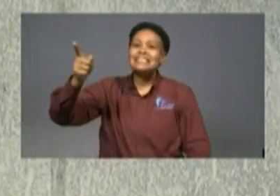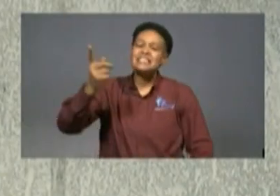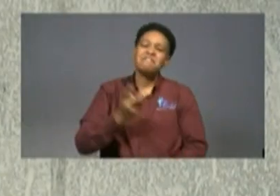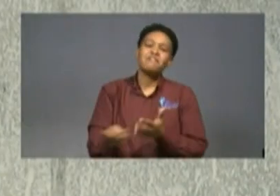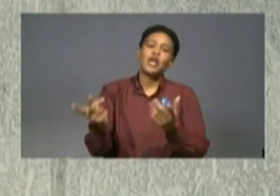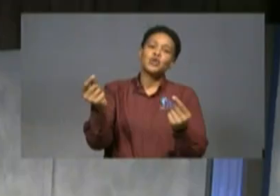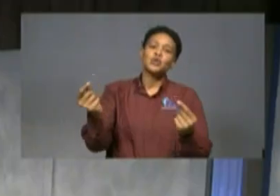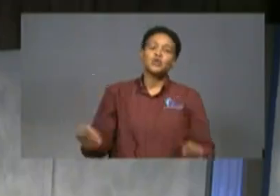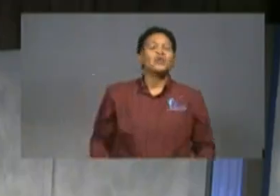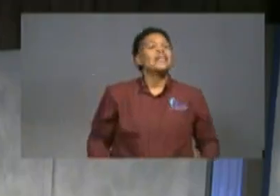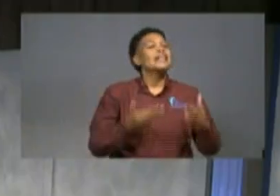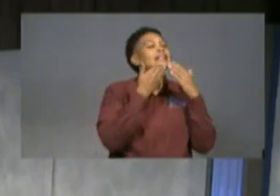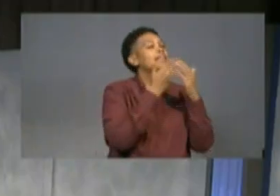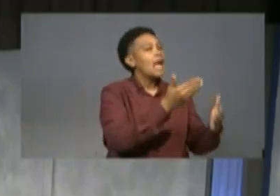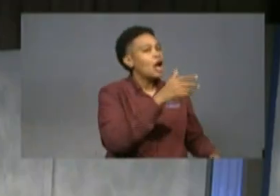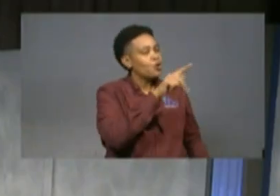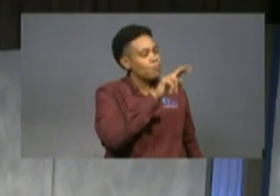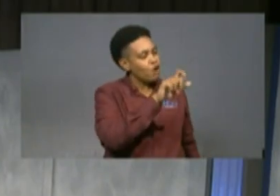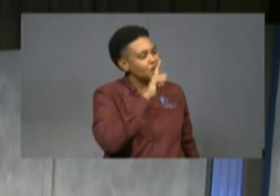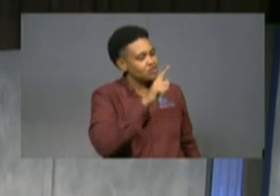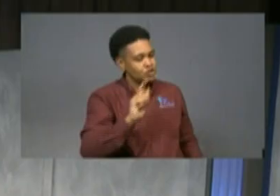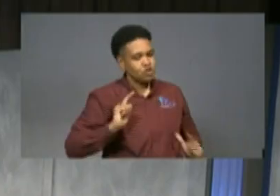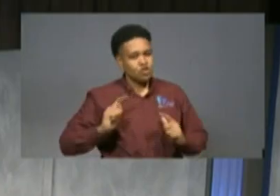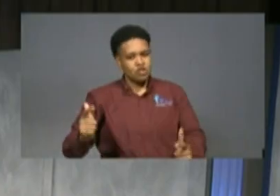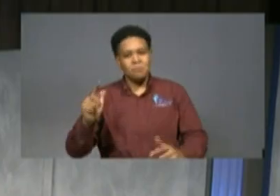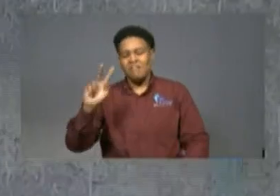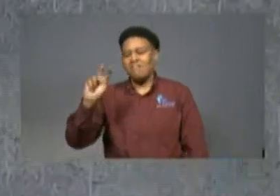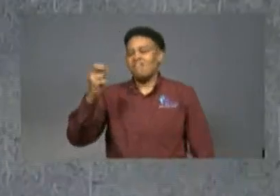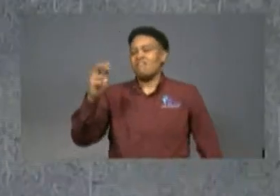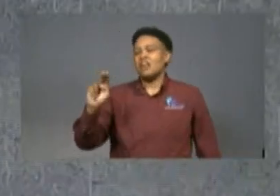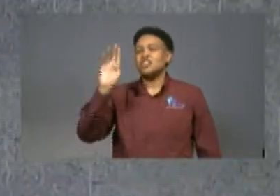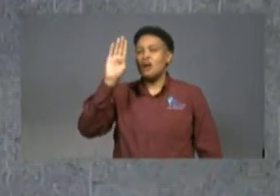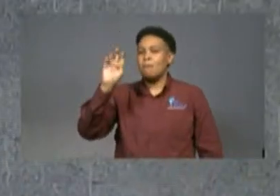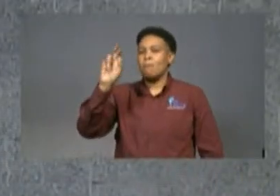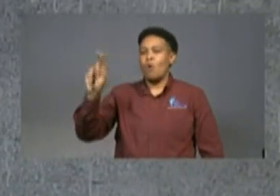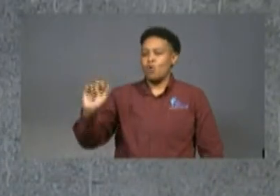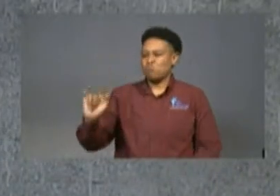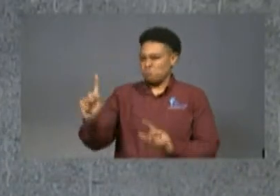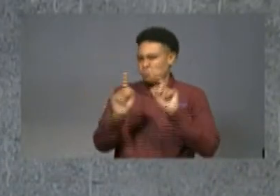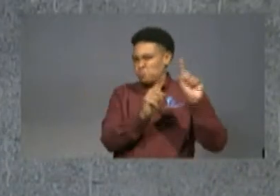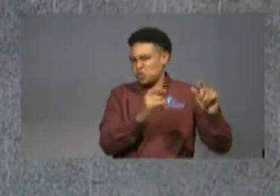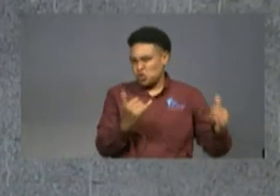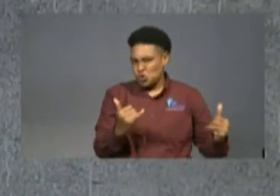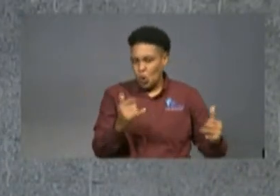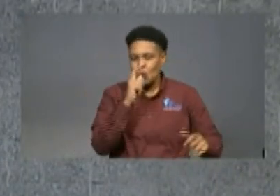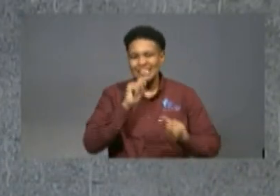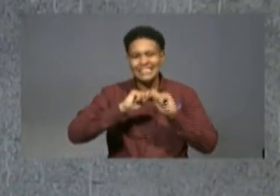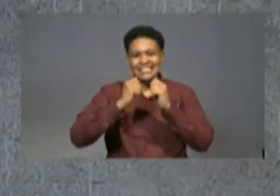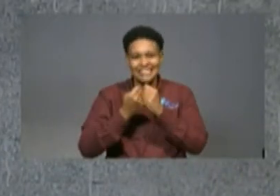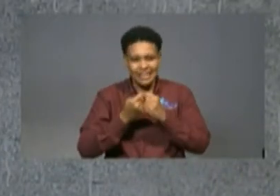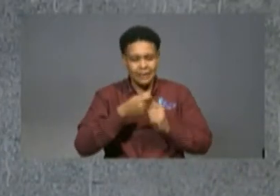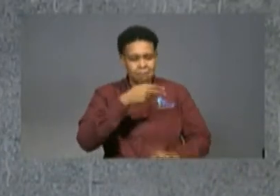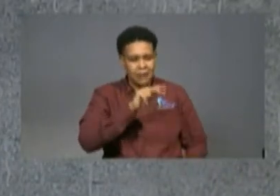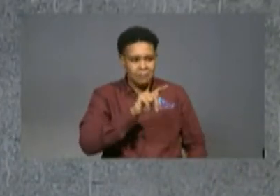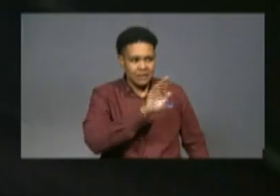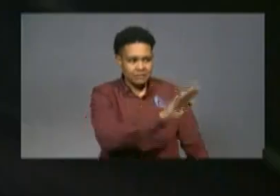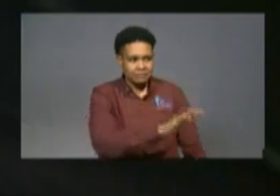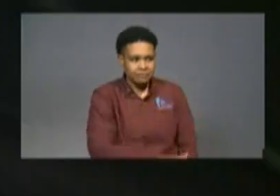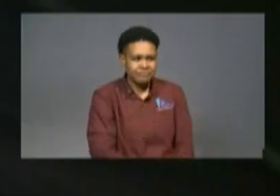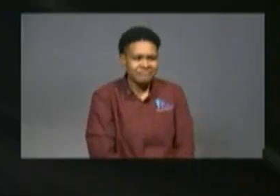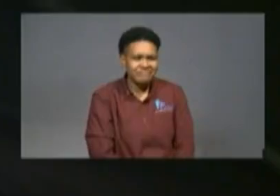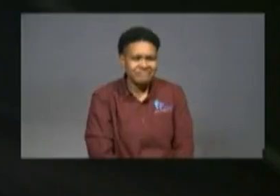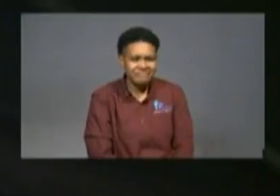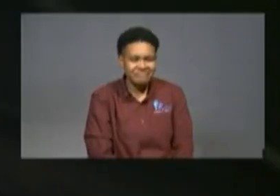so much, Mr. Price. Vashon Brown has the next question, and it is for Team PNP. You